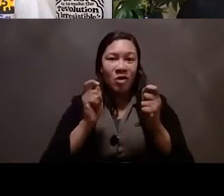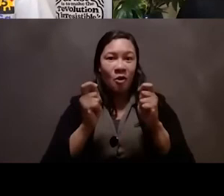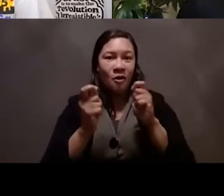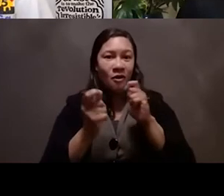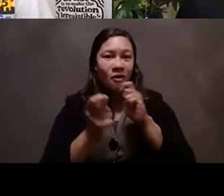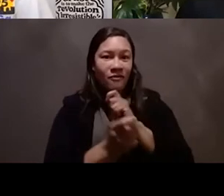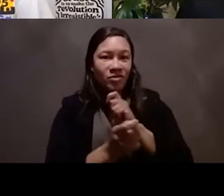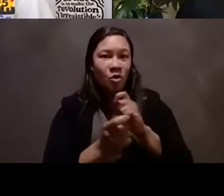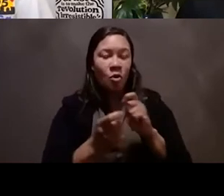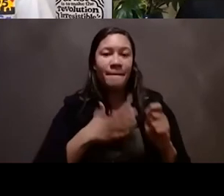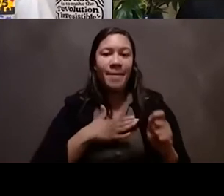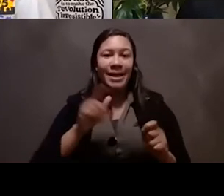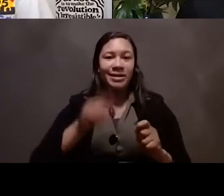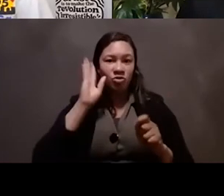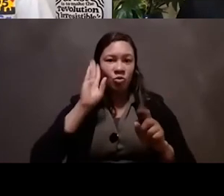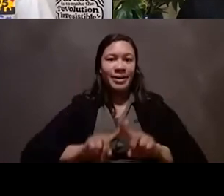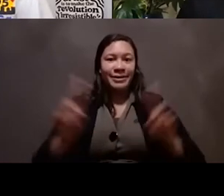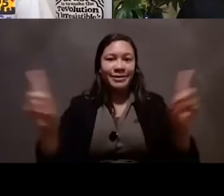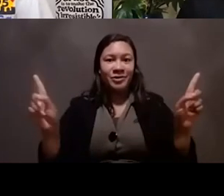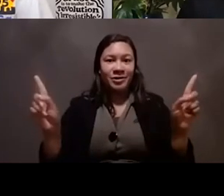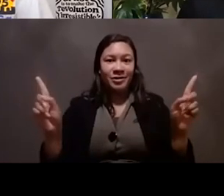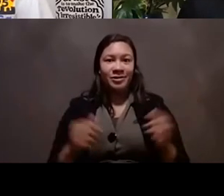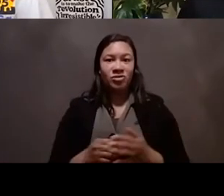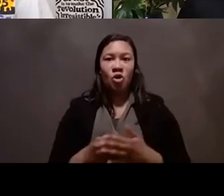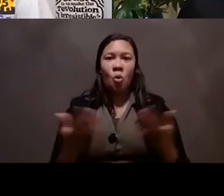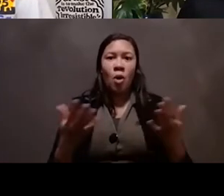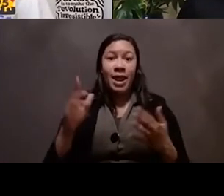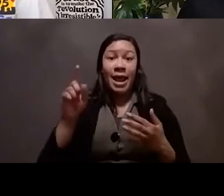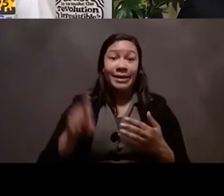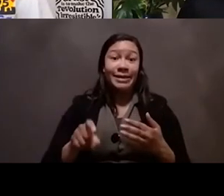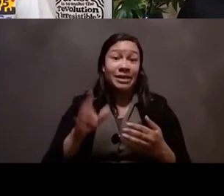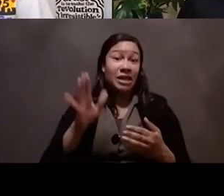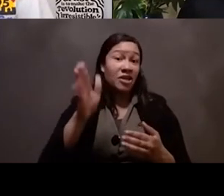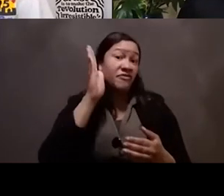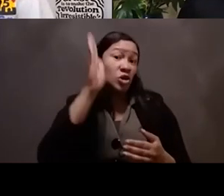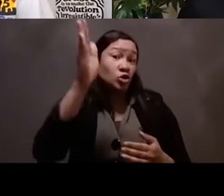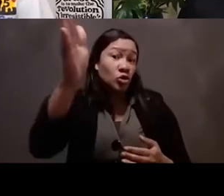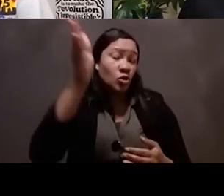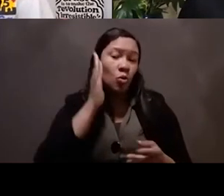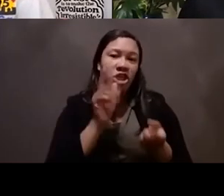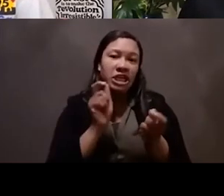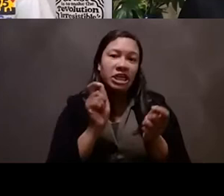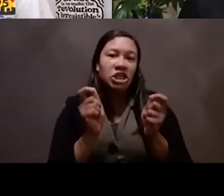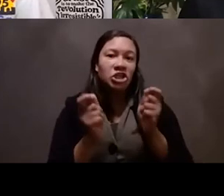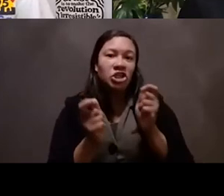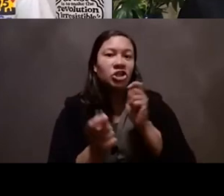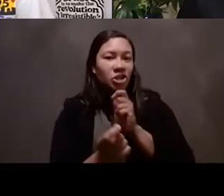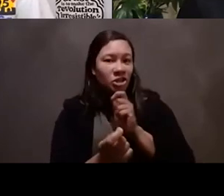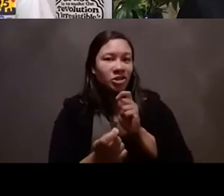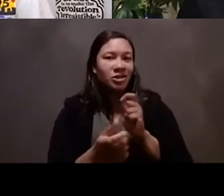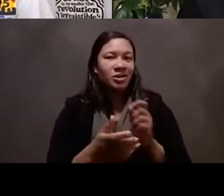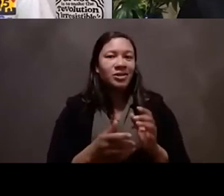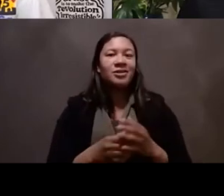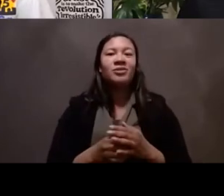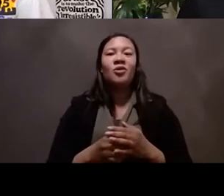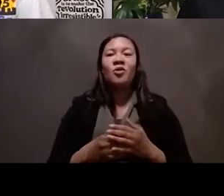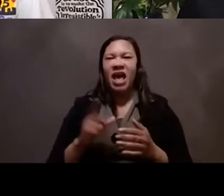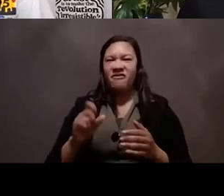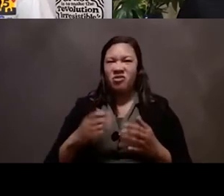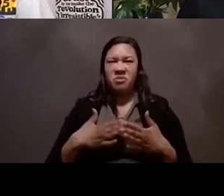you know, what I need to sustain me will probably be different. And I have to be open to the fact